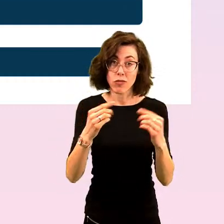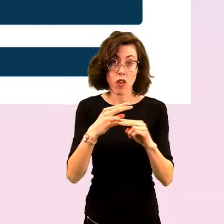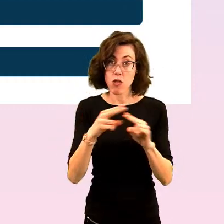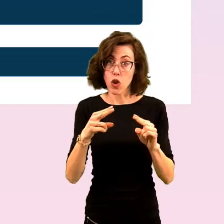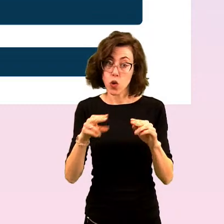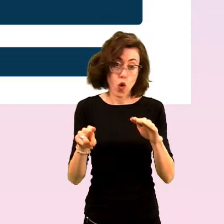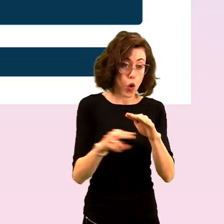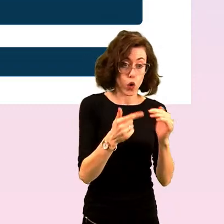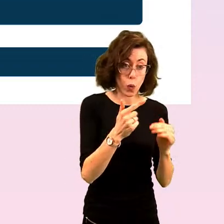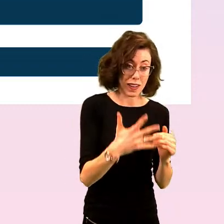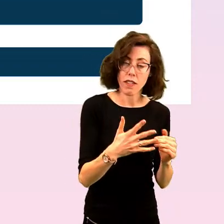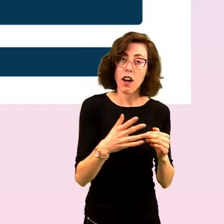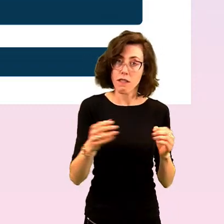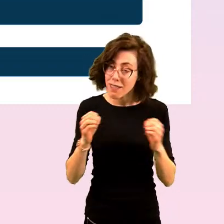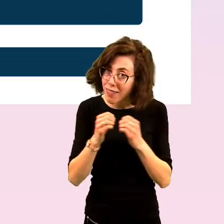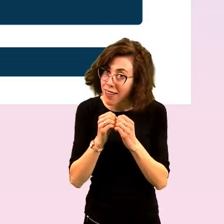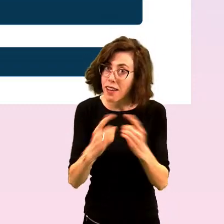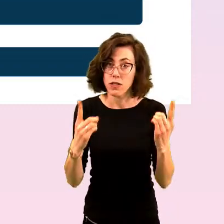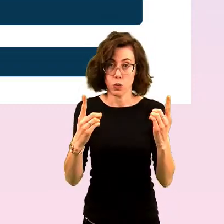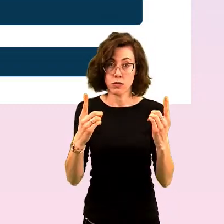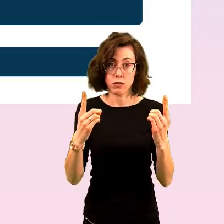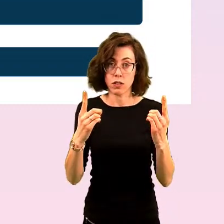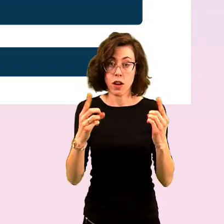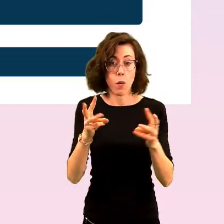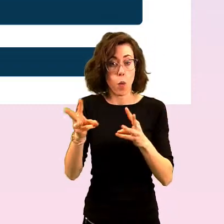for everybody as a work placement scheme.